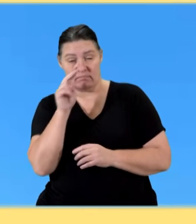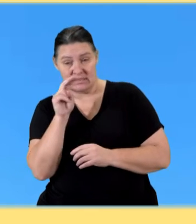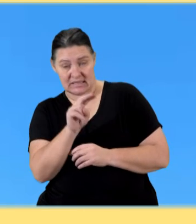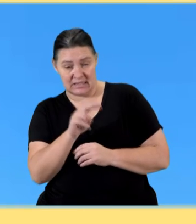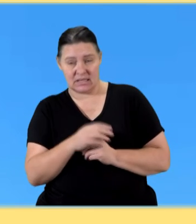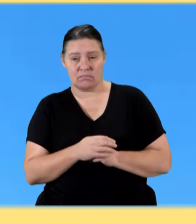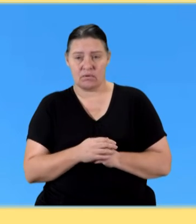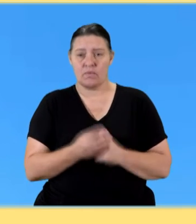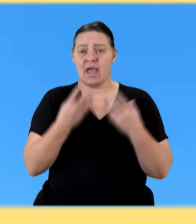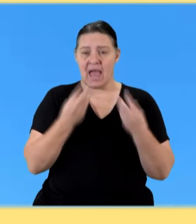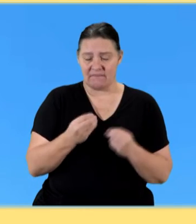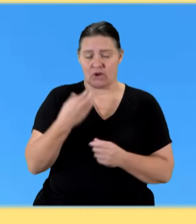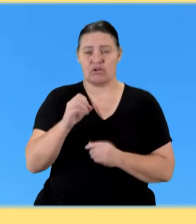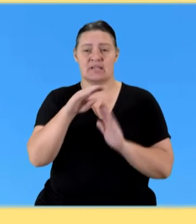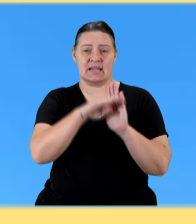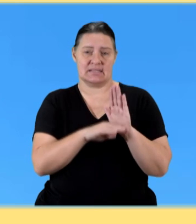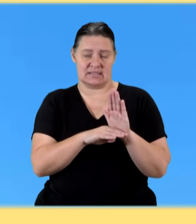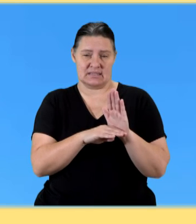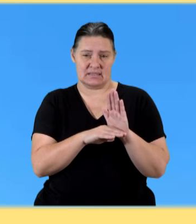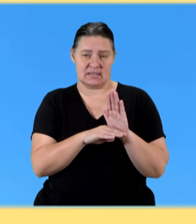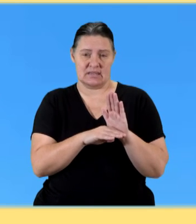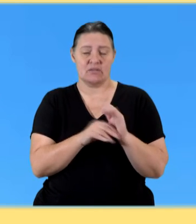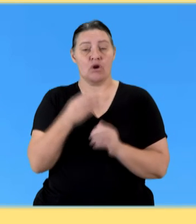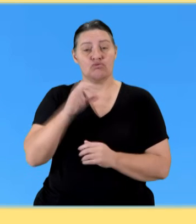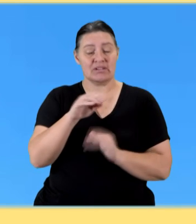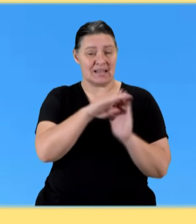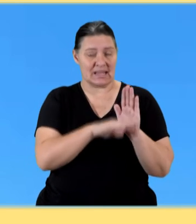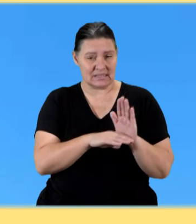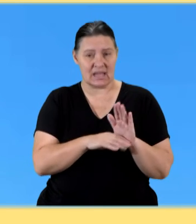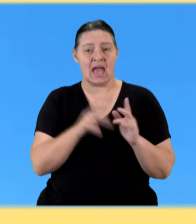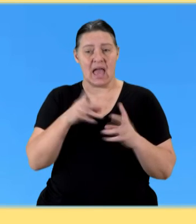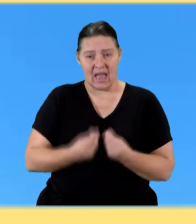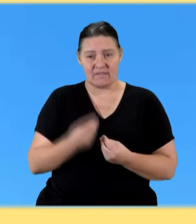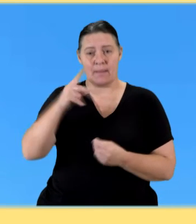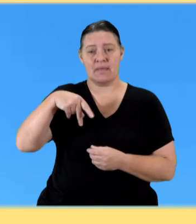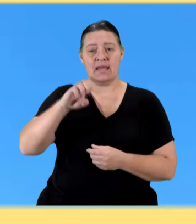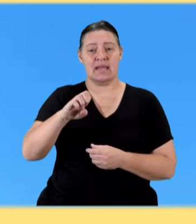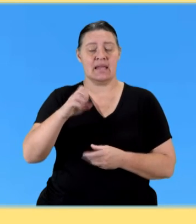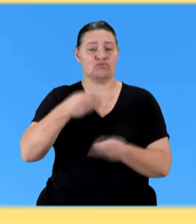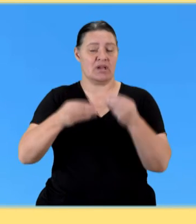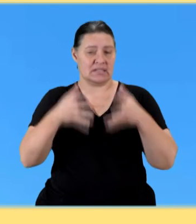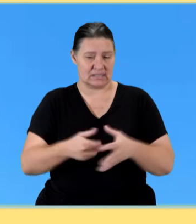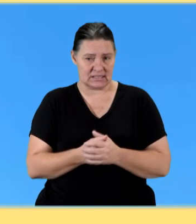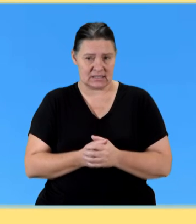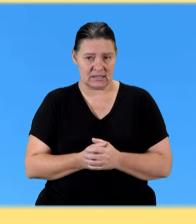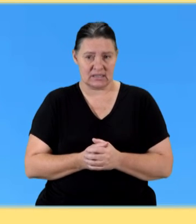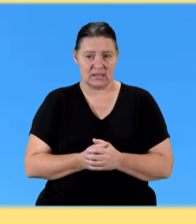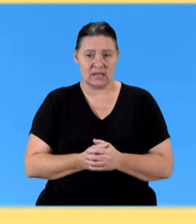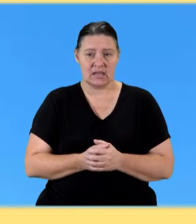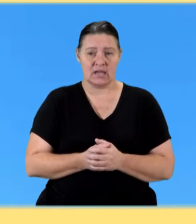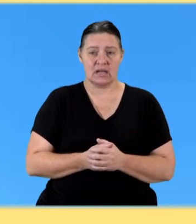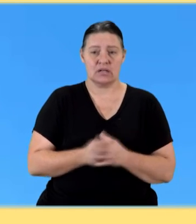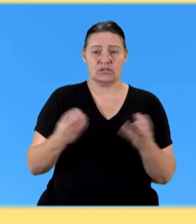If you see here, we have the creditors list. And in our creditors list, we have PE Traders, Together Stores,